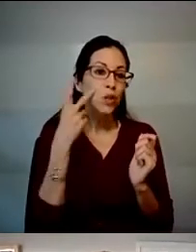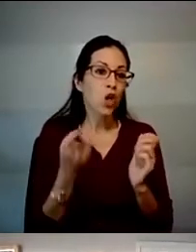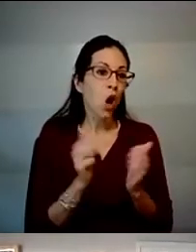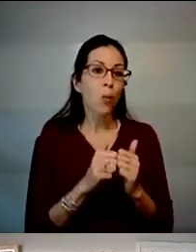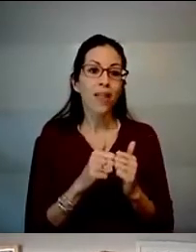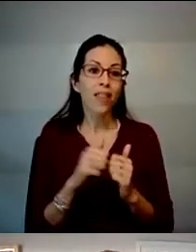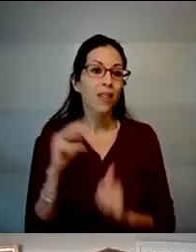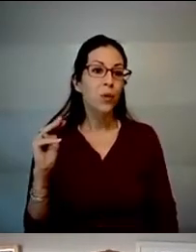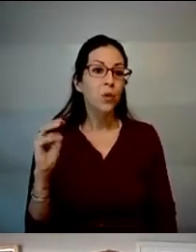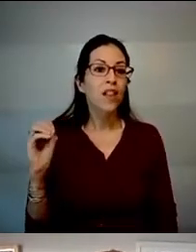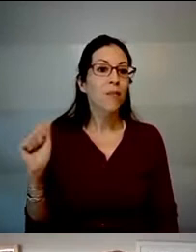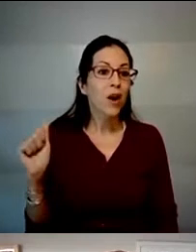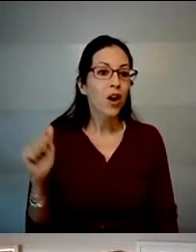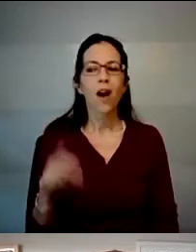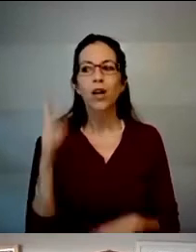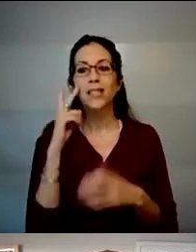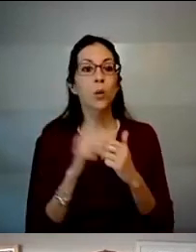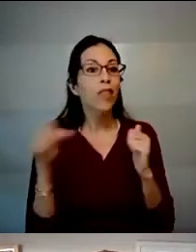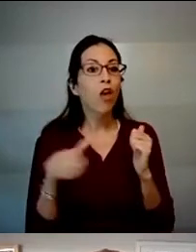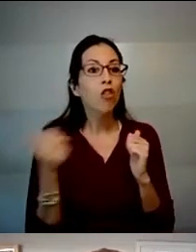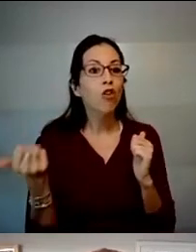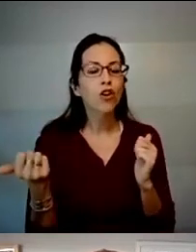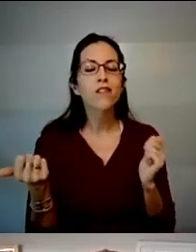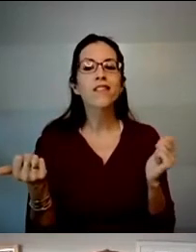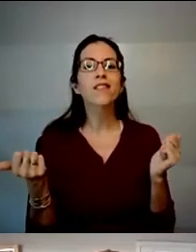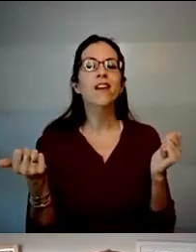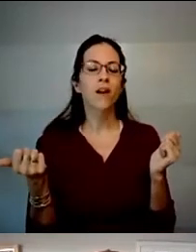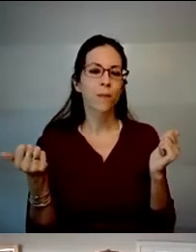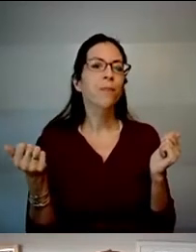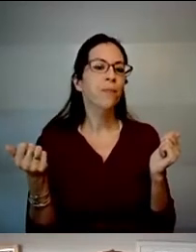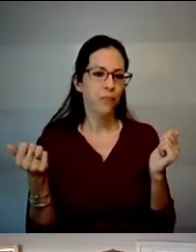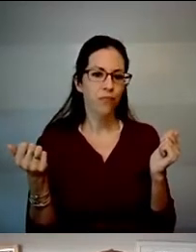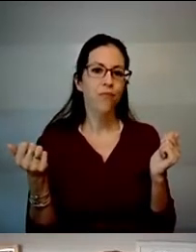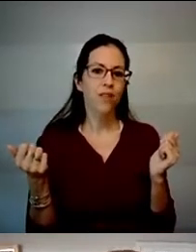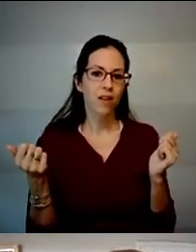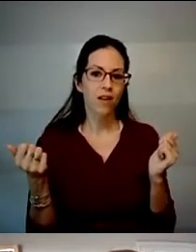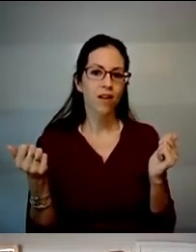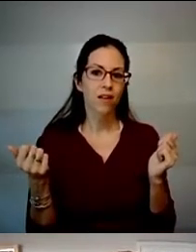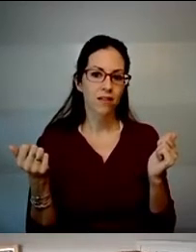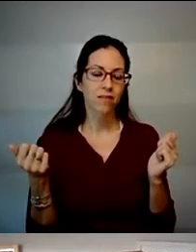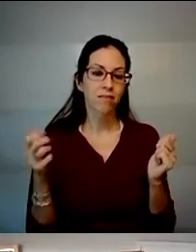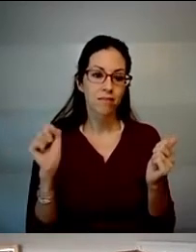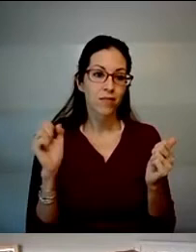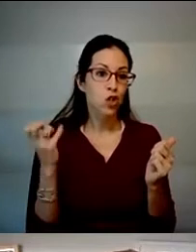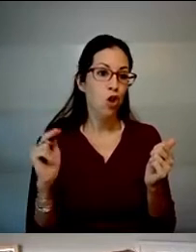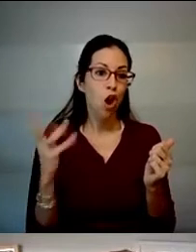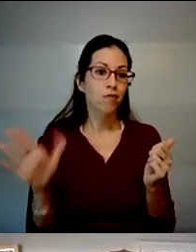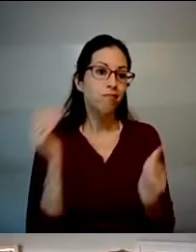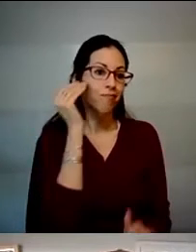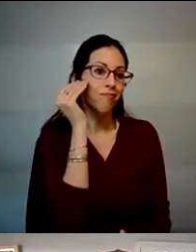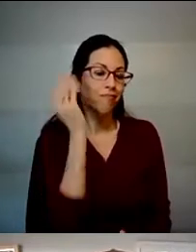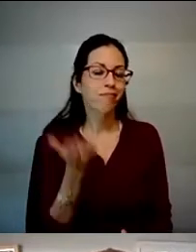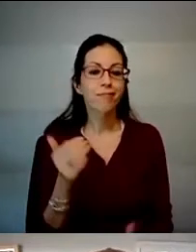with Mutual America. I've seen it with these guys. We've seen it with others who, you know, designed, and Sean, you know, got exposure to this, where we